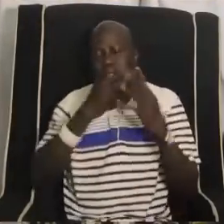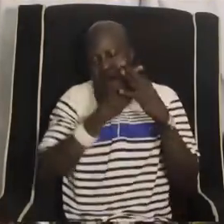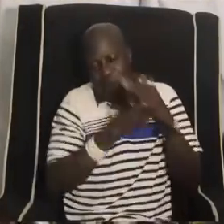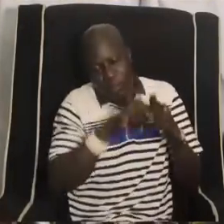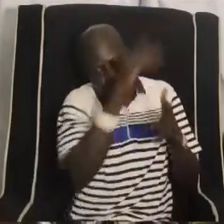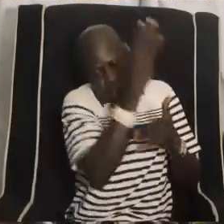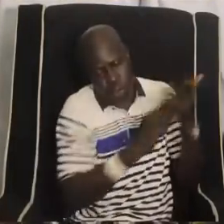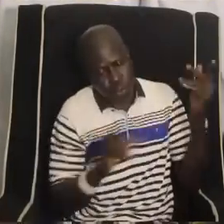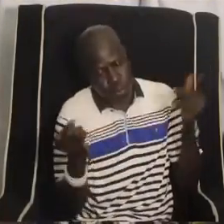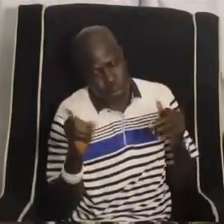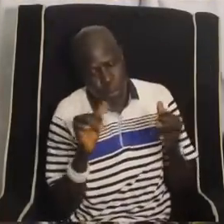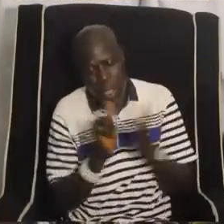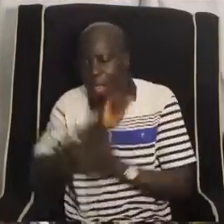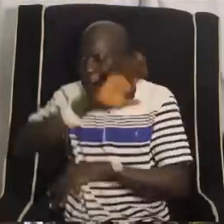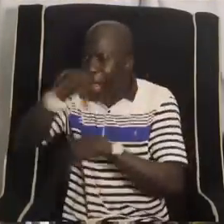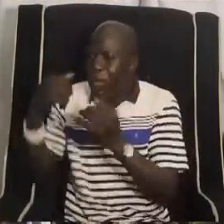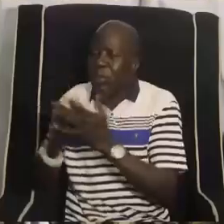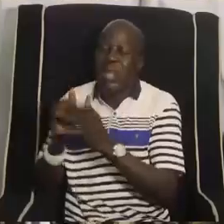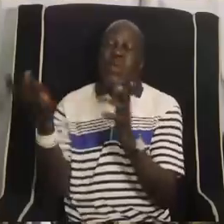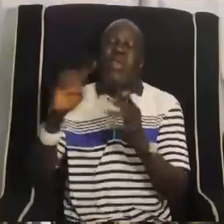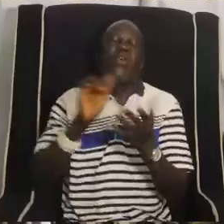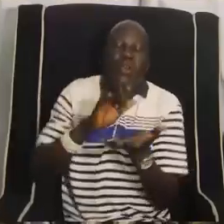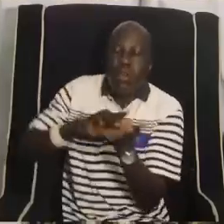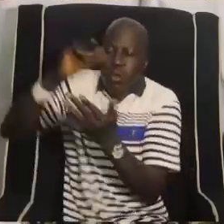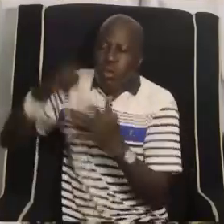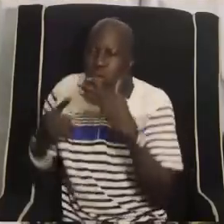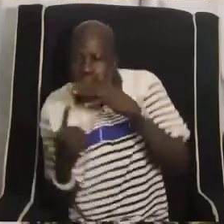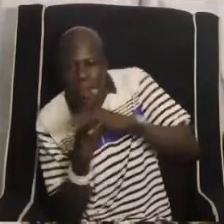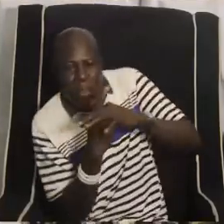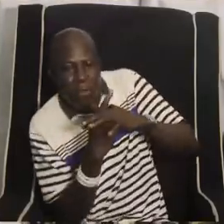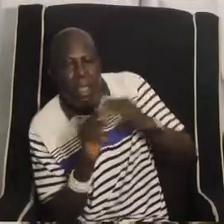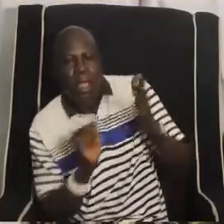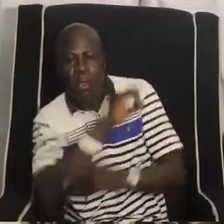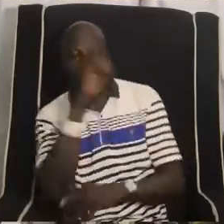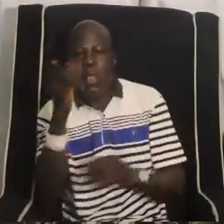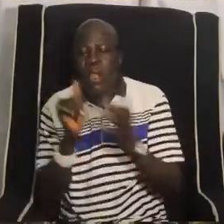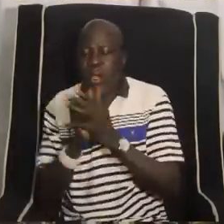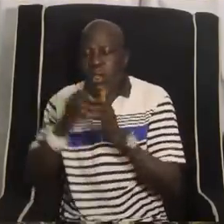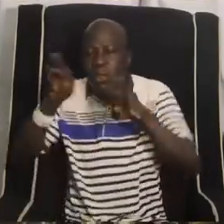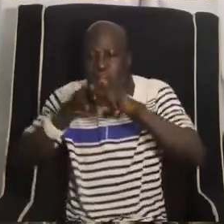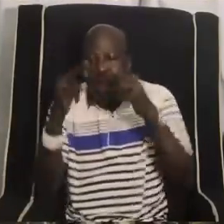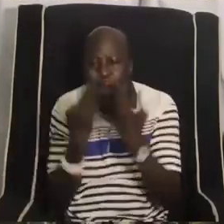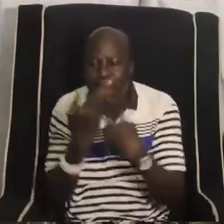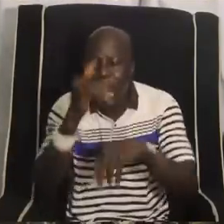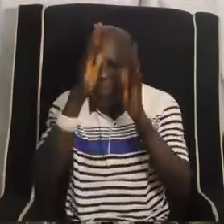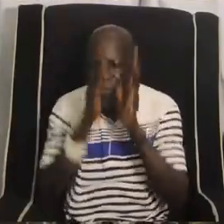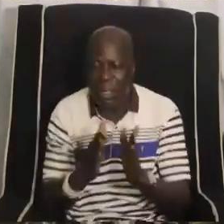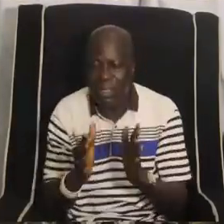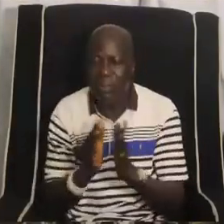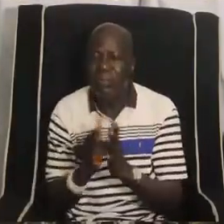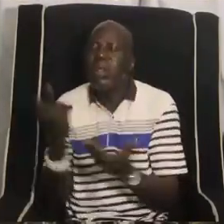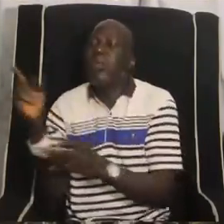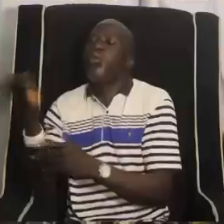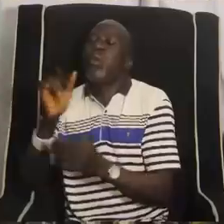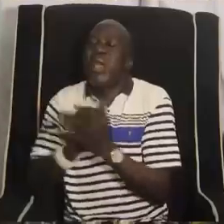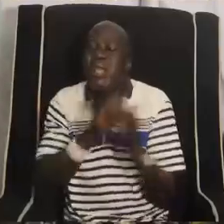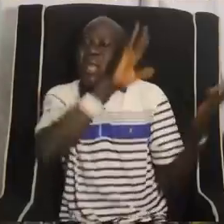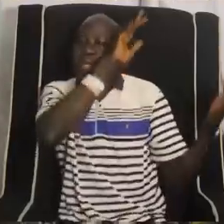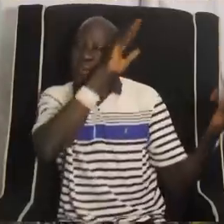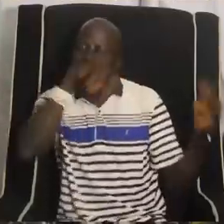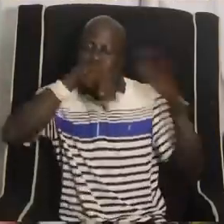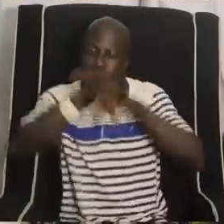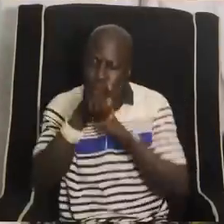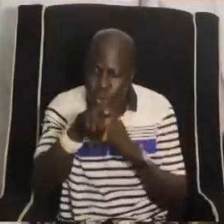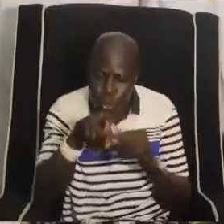from somewhere. Maybe to go at Ghana. Where your glory will manifest. If be told you were relevant, where you were important, if it's what you expect, where